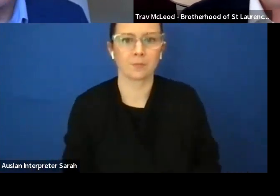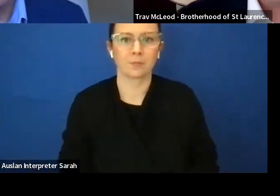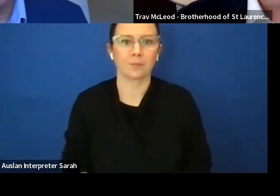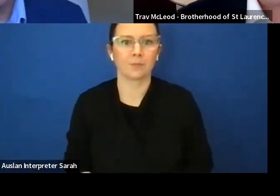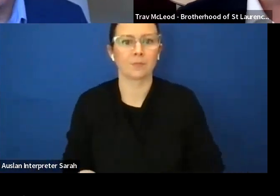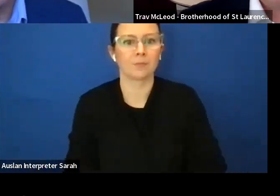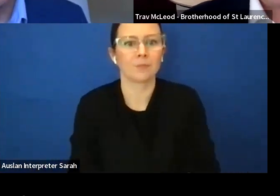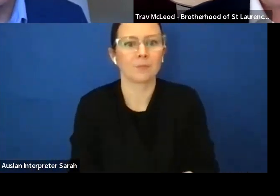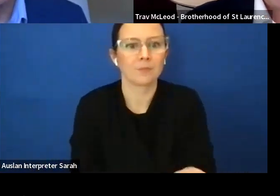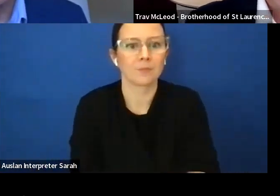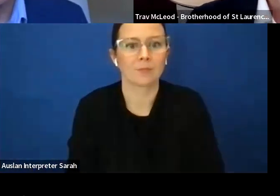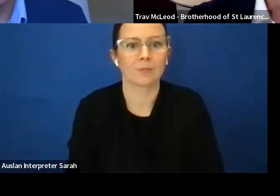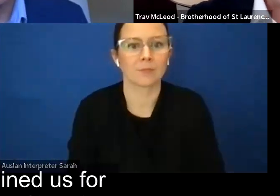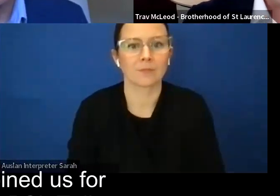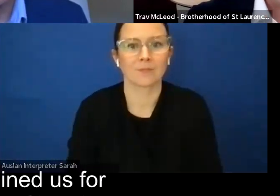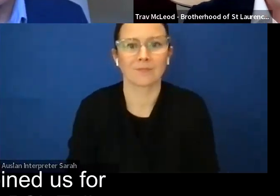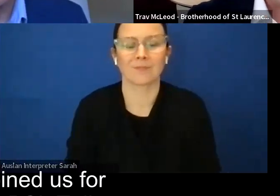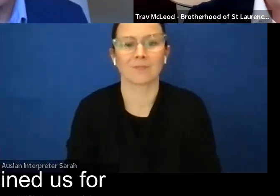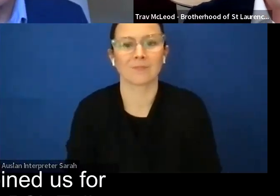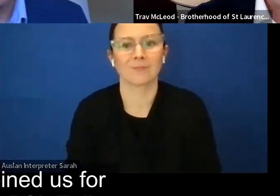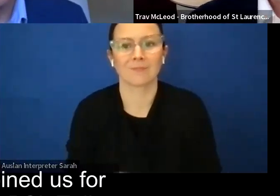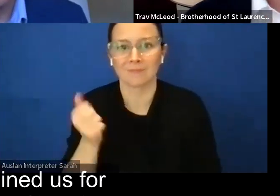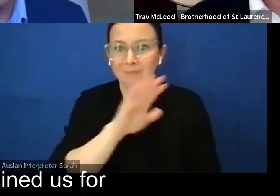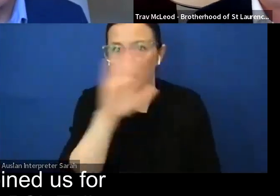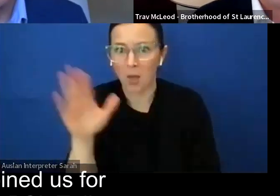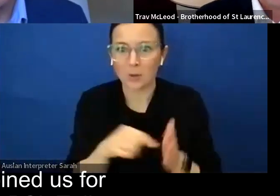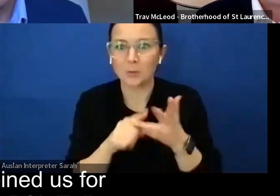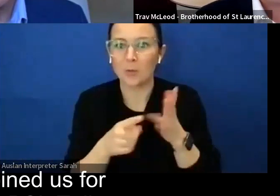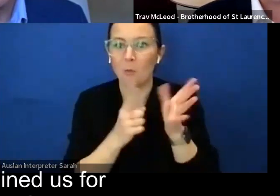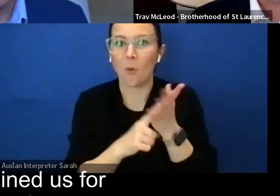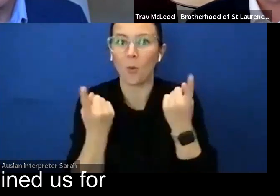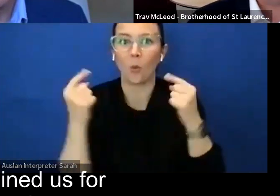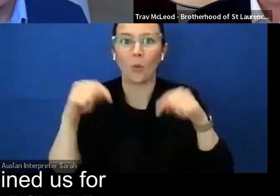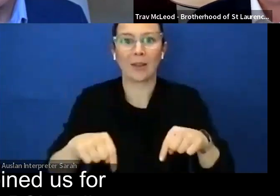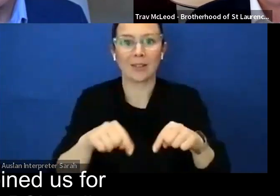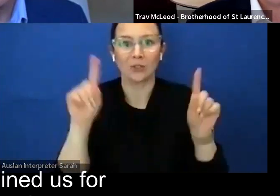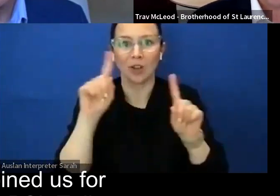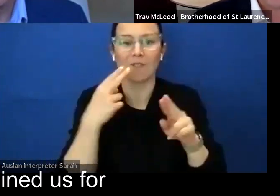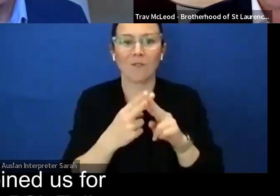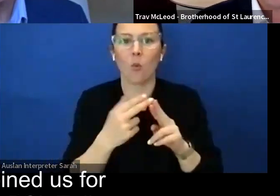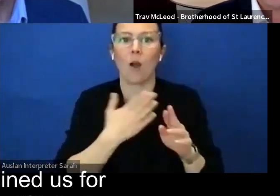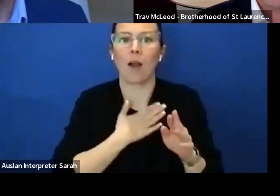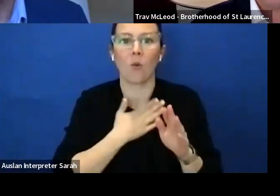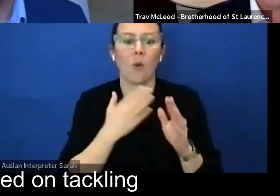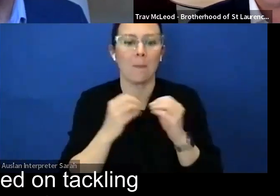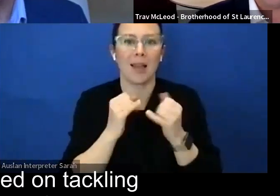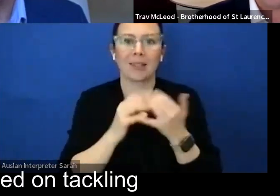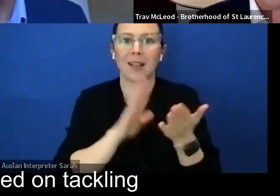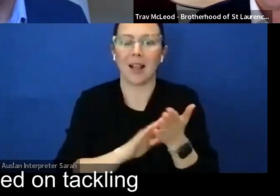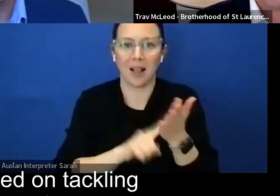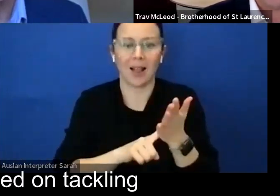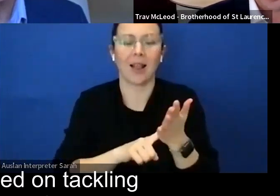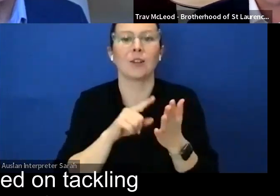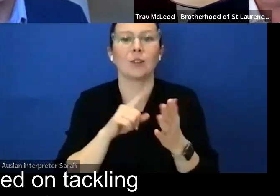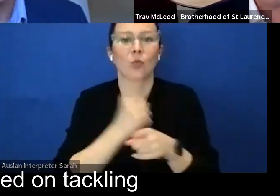Well, a very warm welcome to everyone who has joined us for this month's BSL Talks, which is